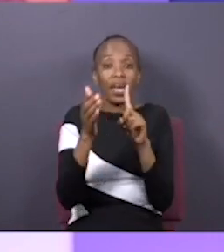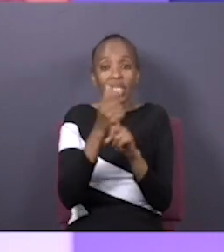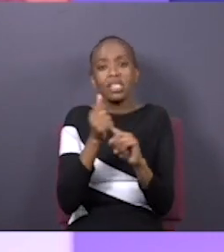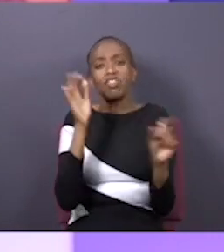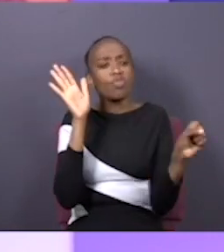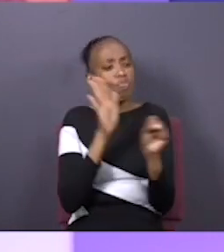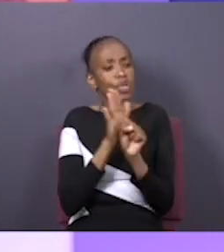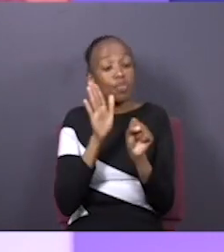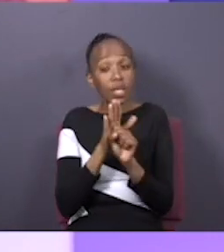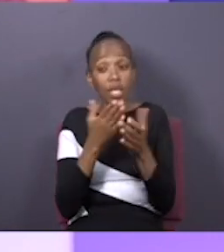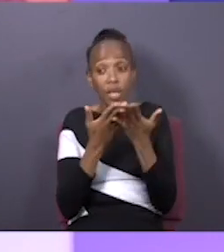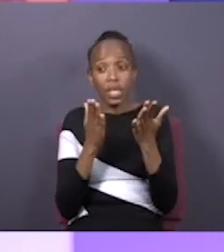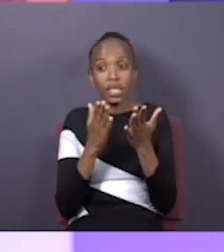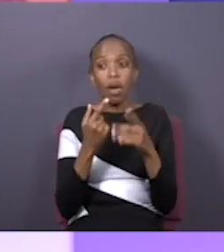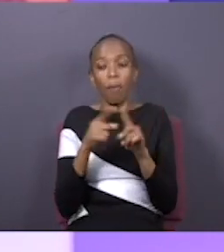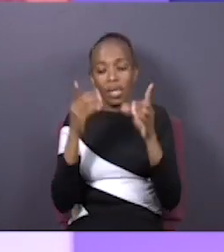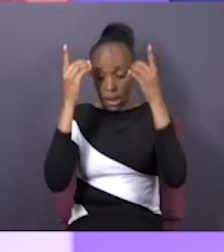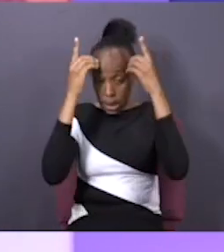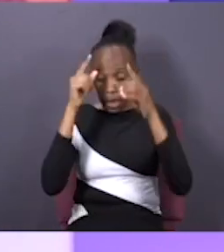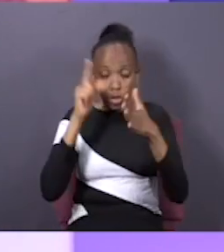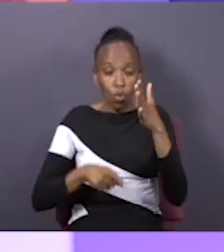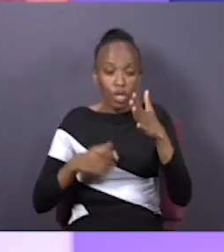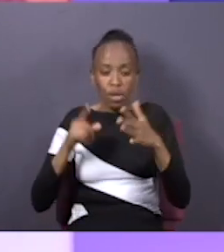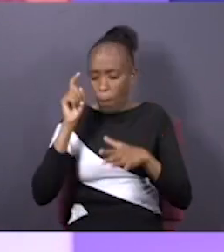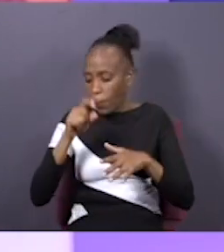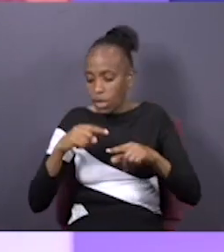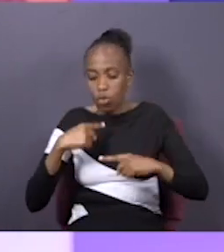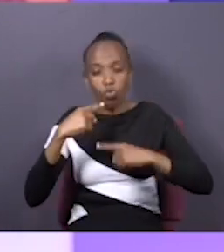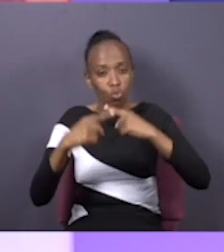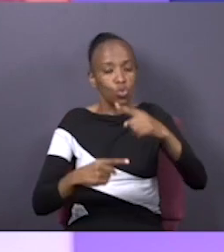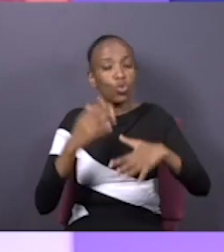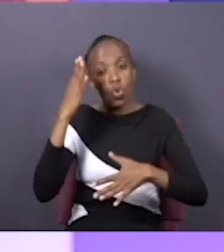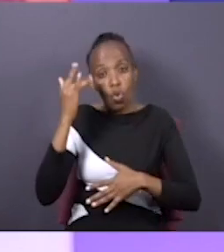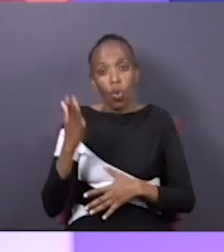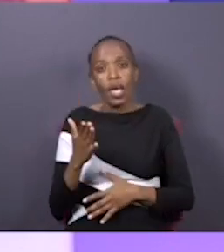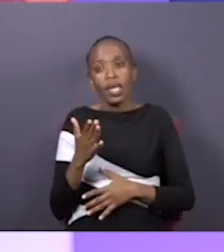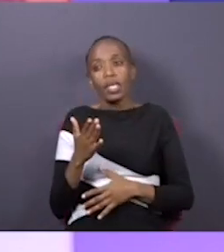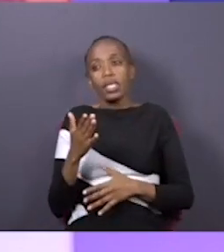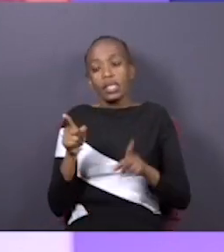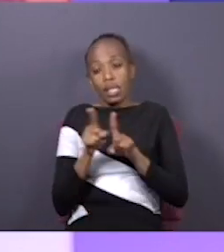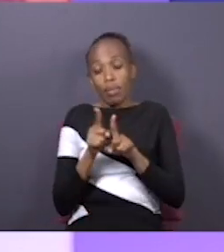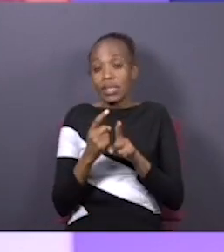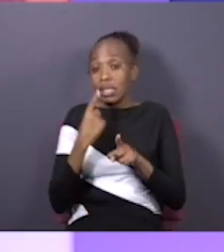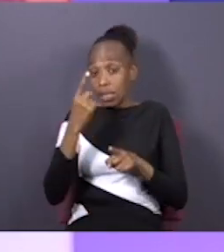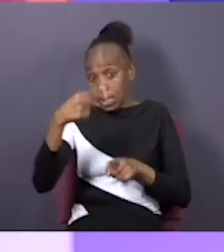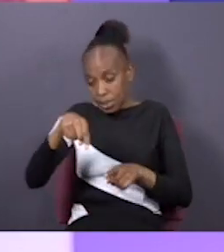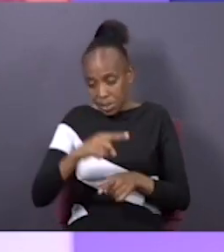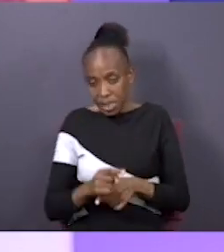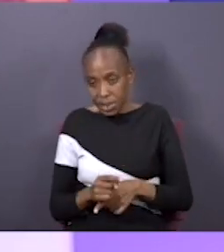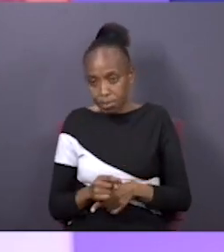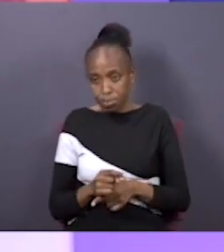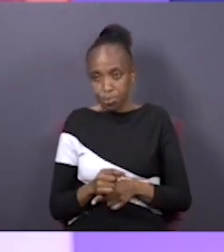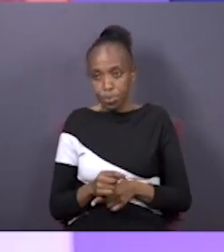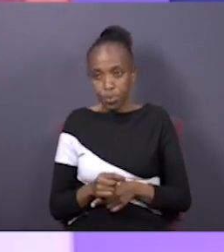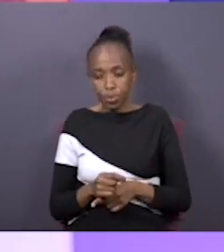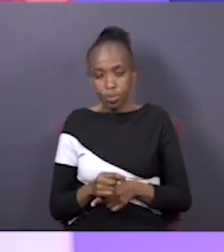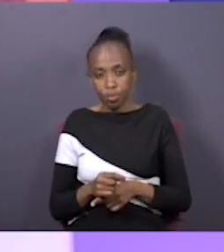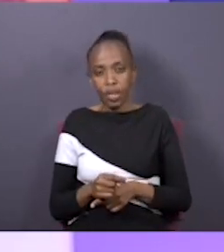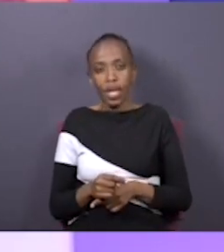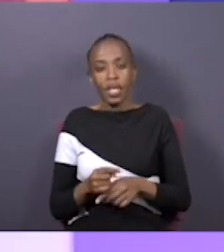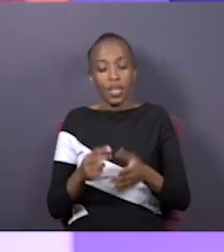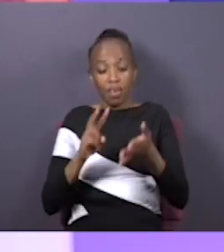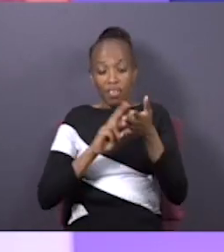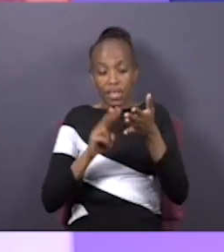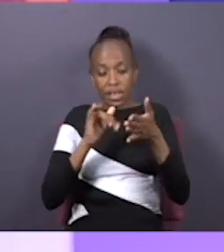achieved a lot, but he decides, I must press on. Why? Because like he tells us in